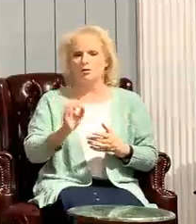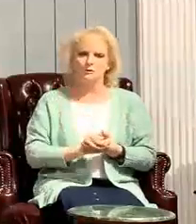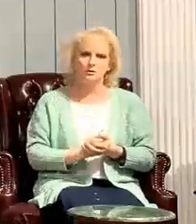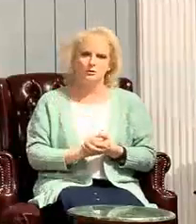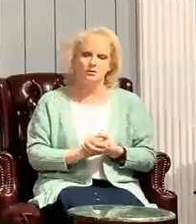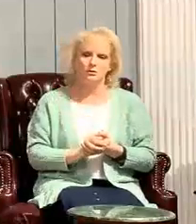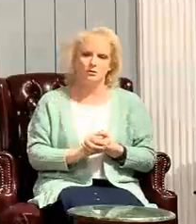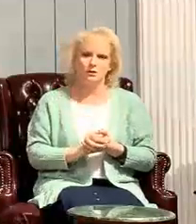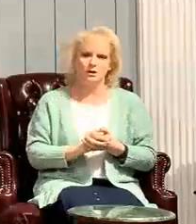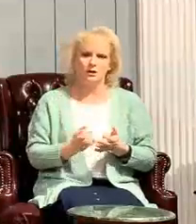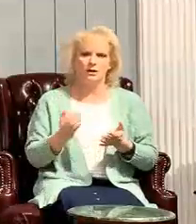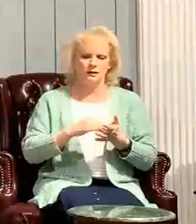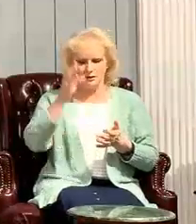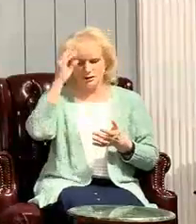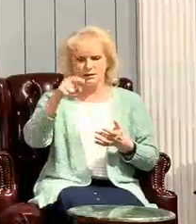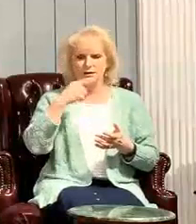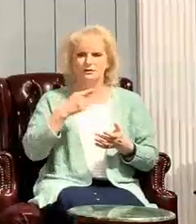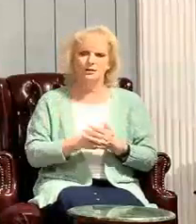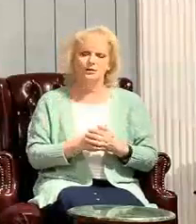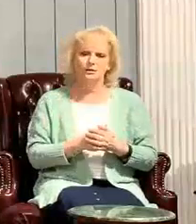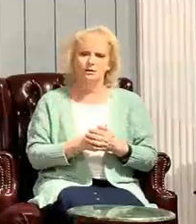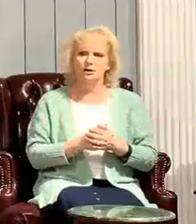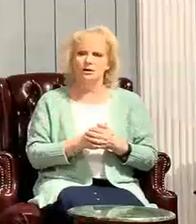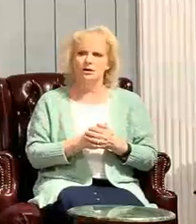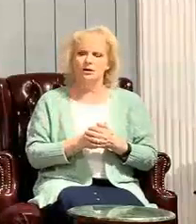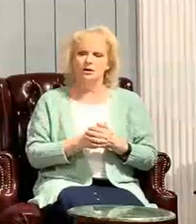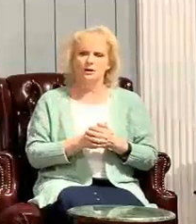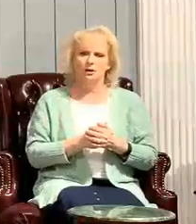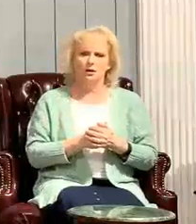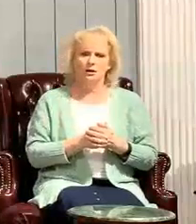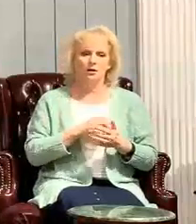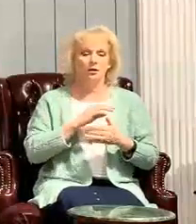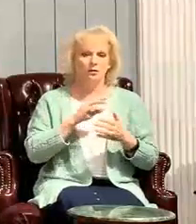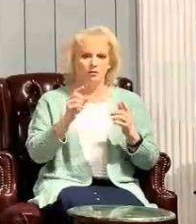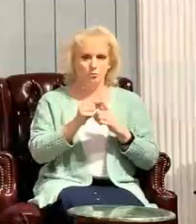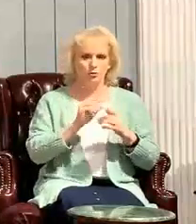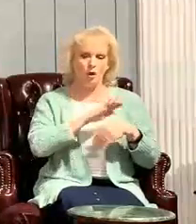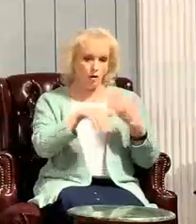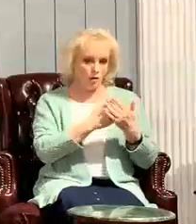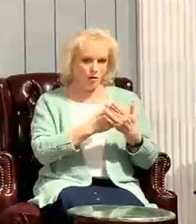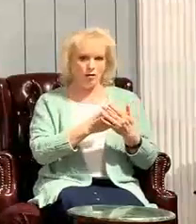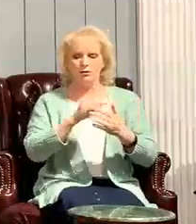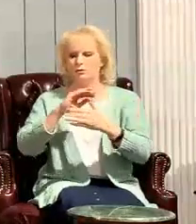again, he says in that verse 5, he says, notice the words all and only.